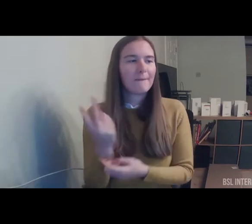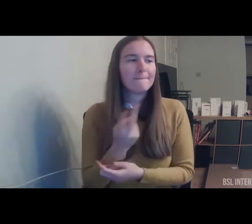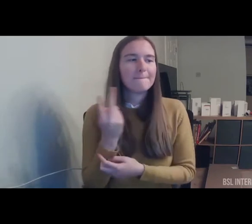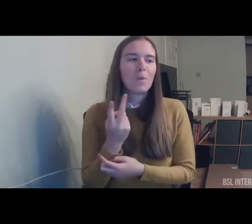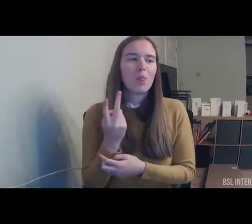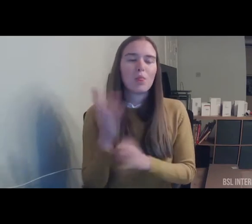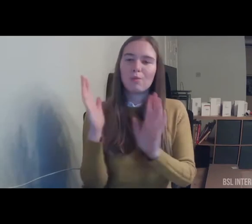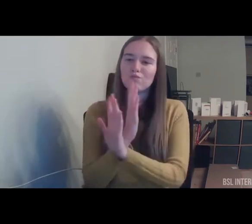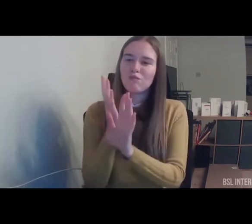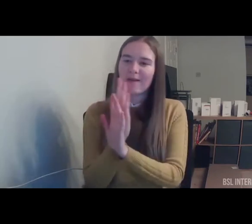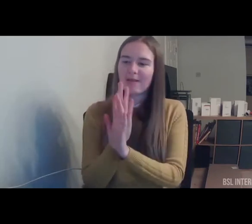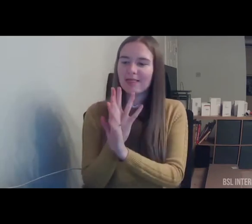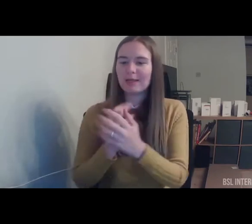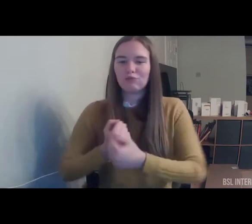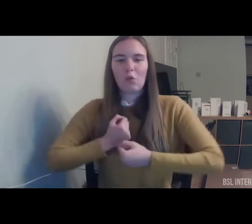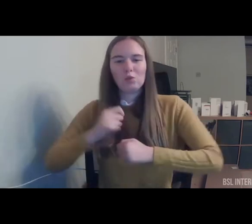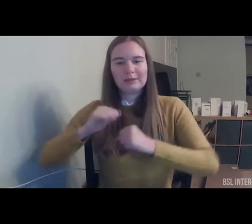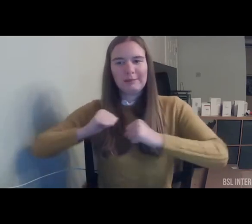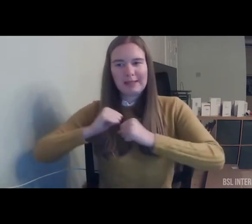owned spaces going forward.